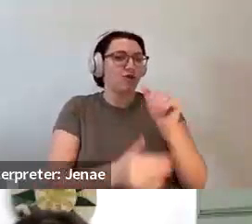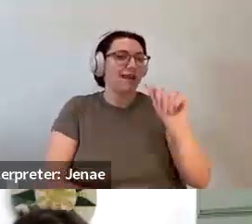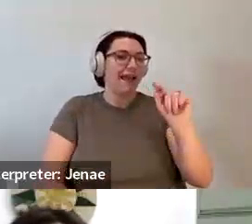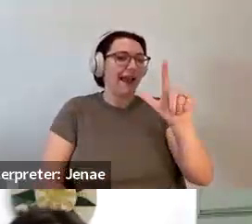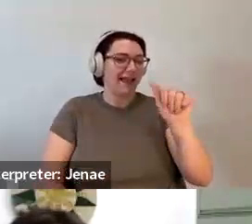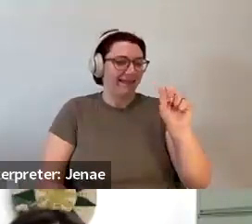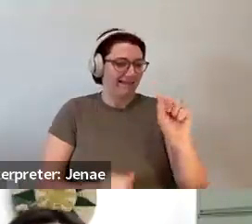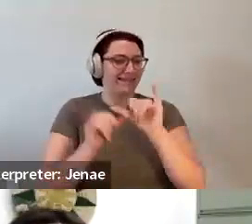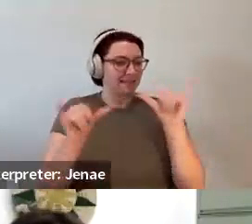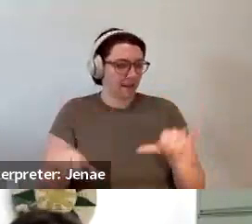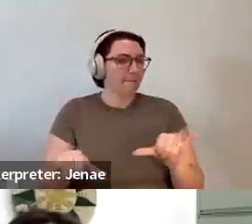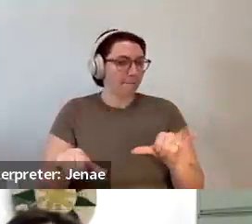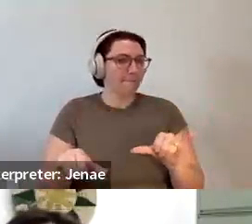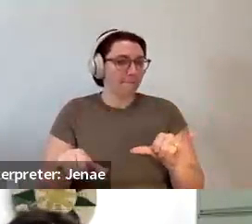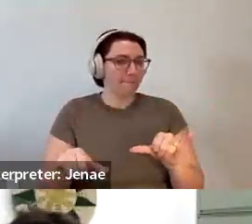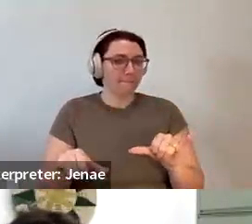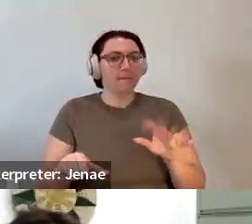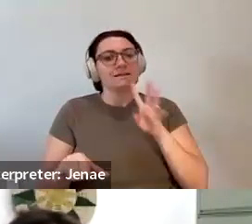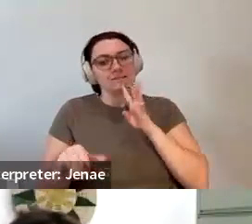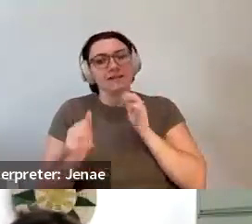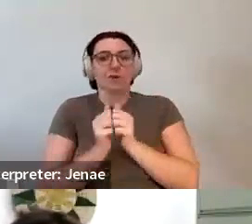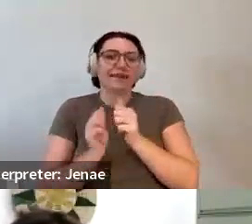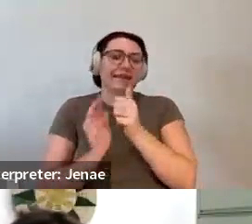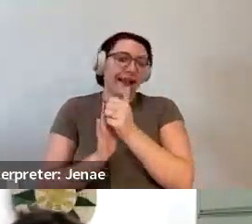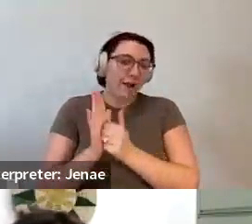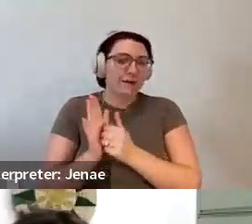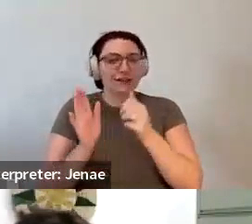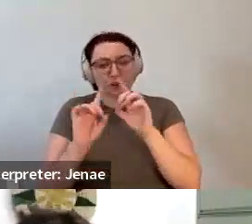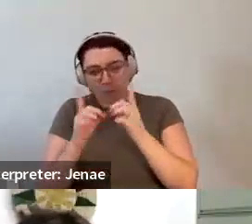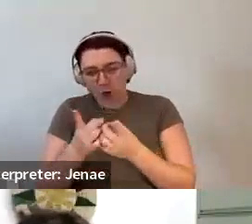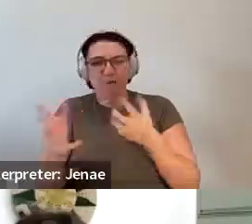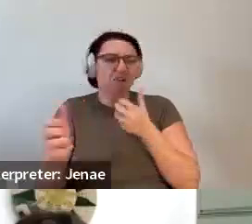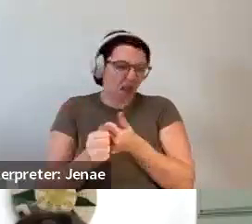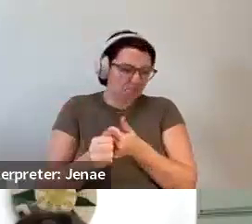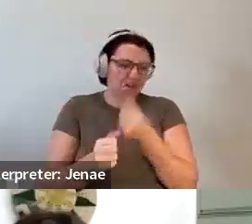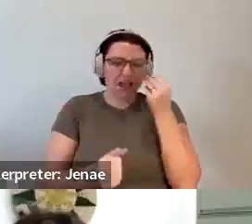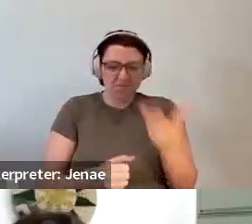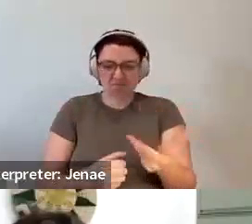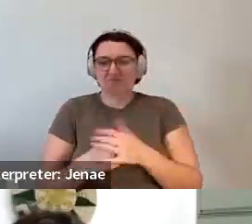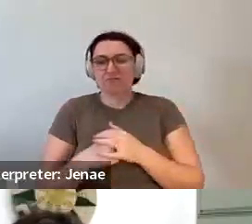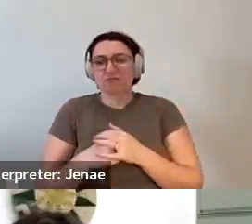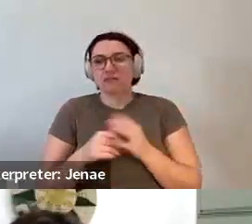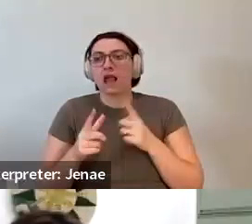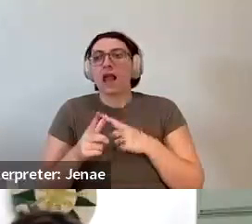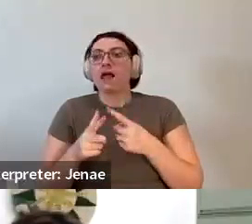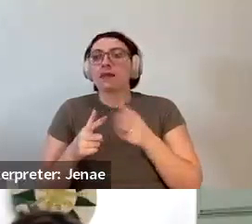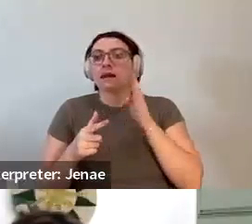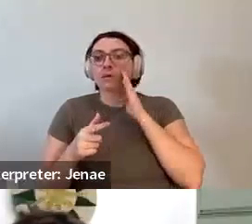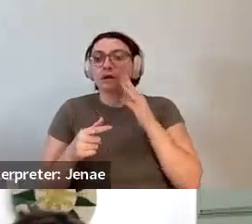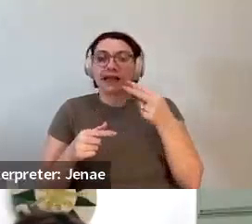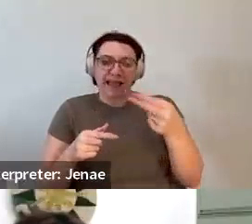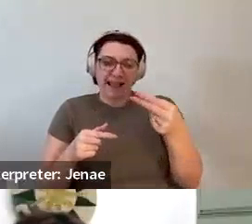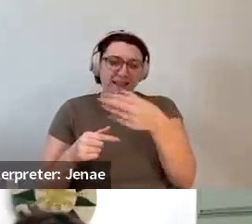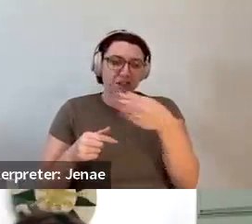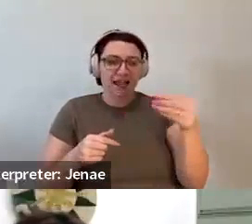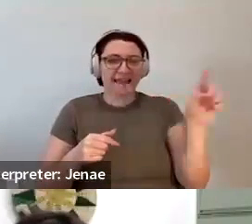system. Speaking with our accounting department, and we'll give you an update on that. And then we will have H and Z